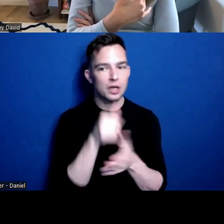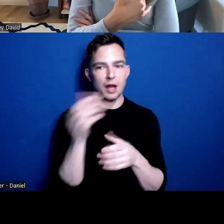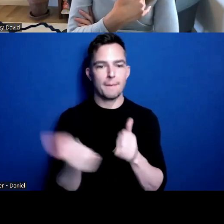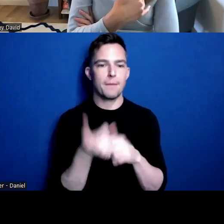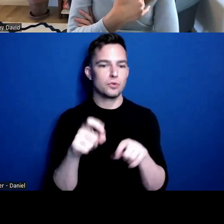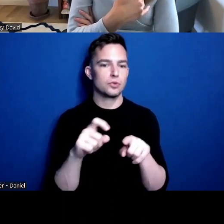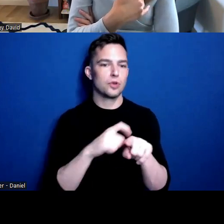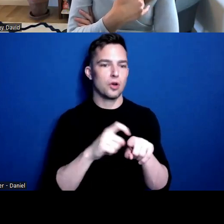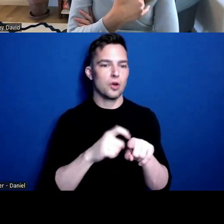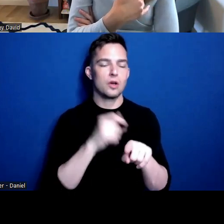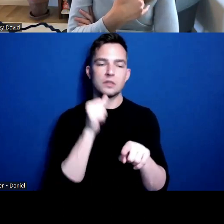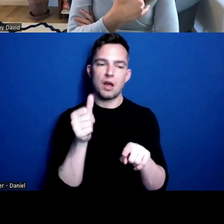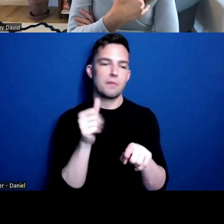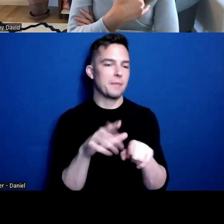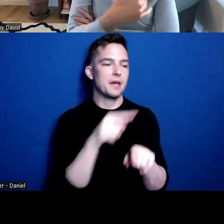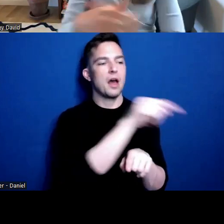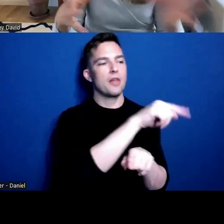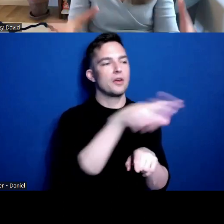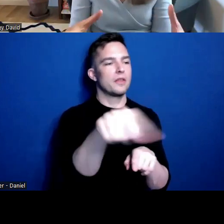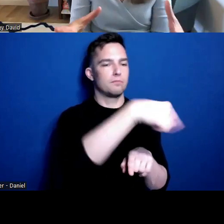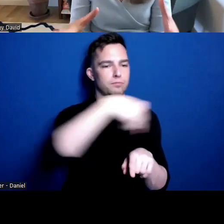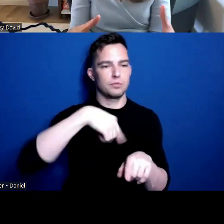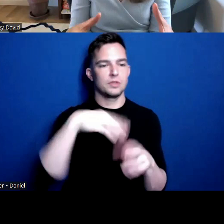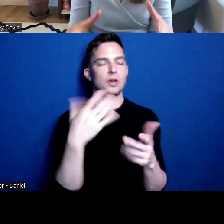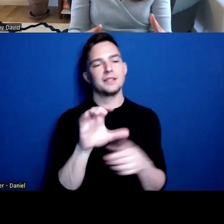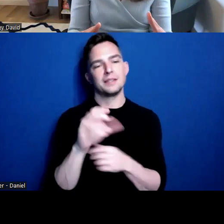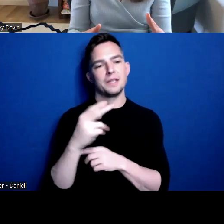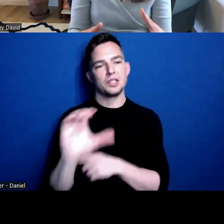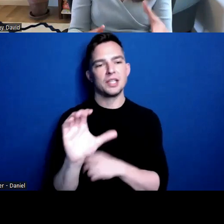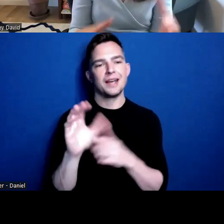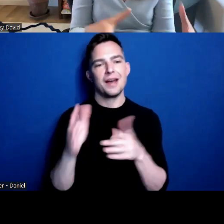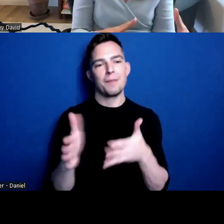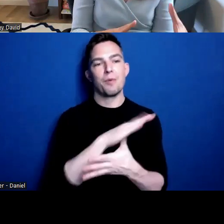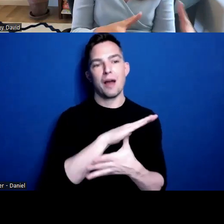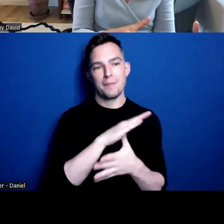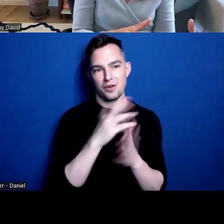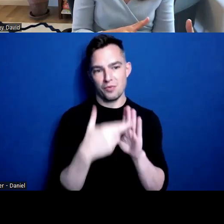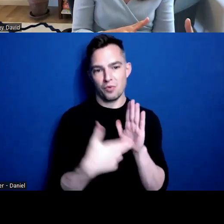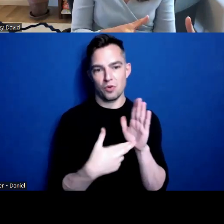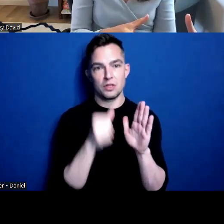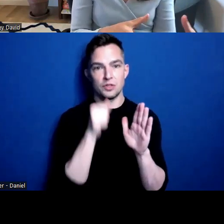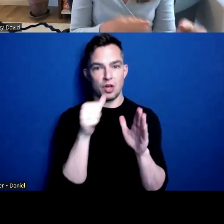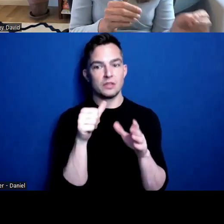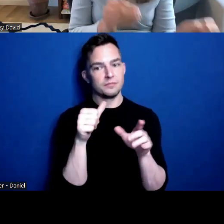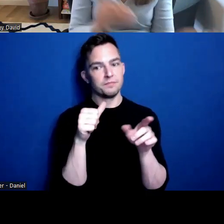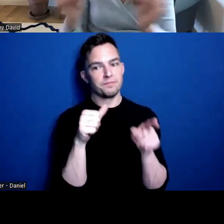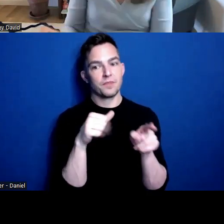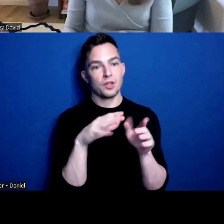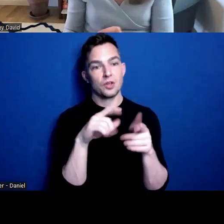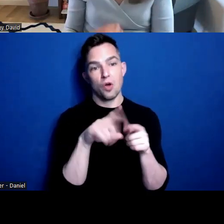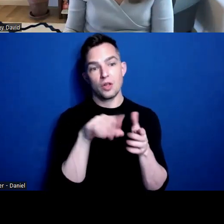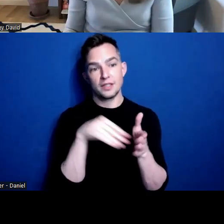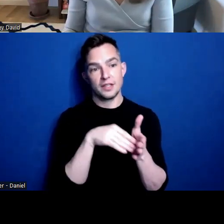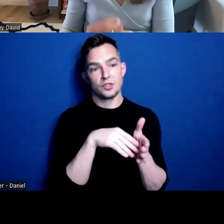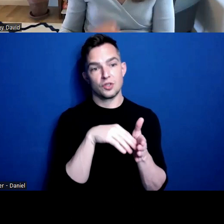calls. So the CCBHC's primary role is not as a call center, but they do